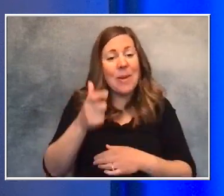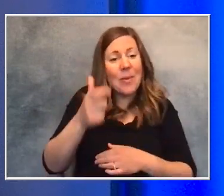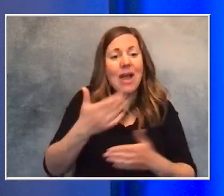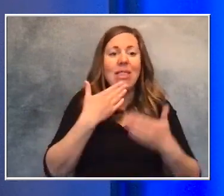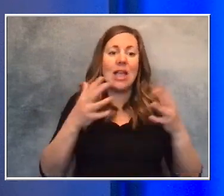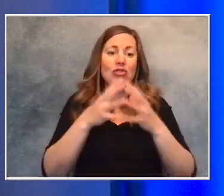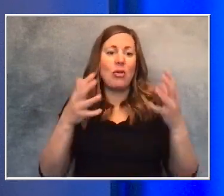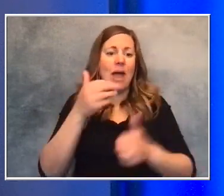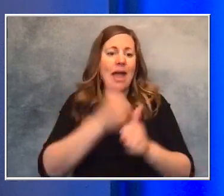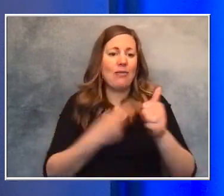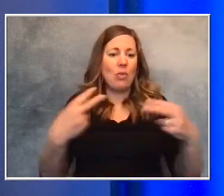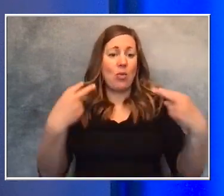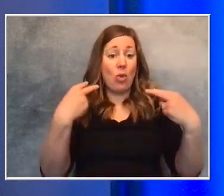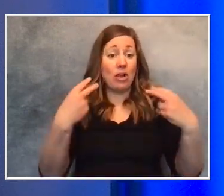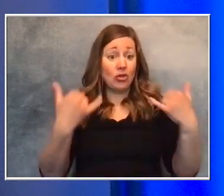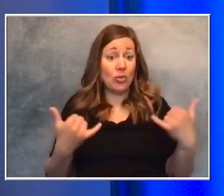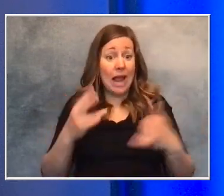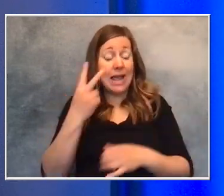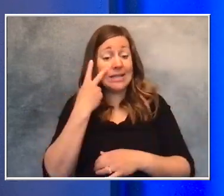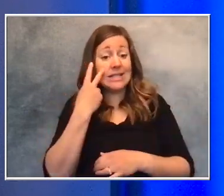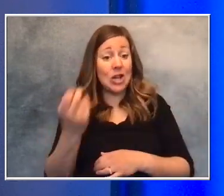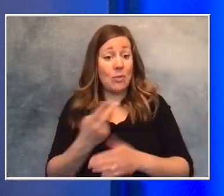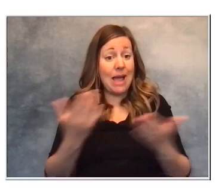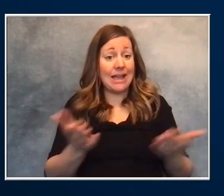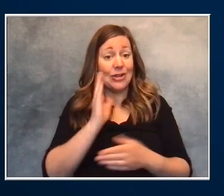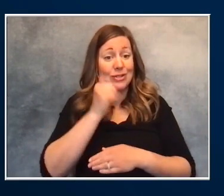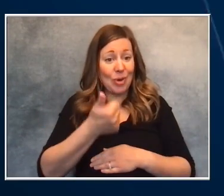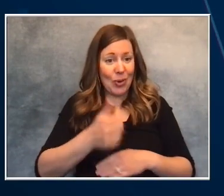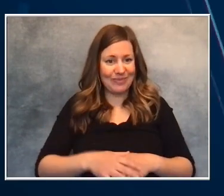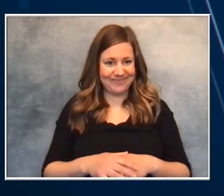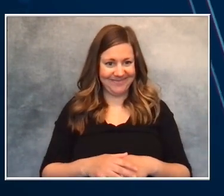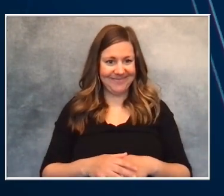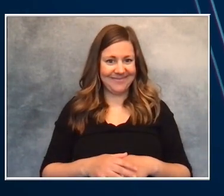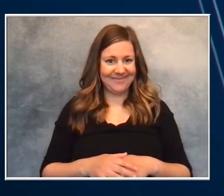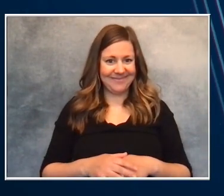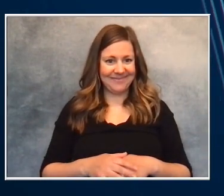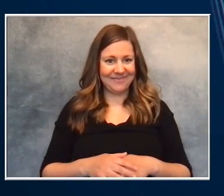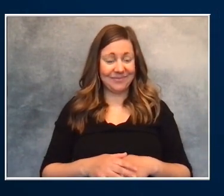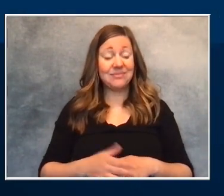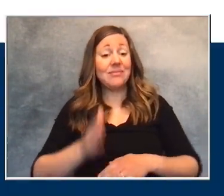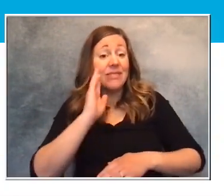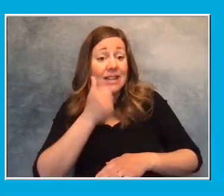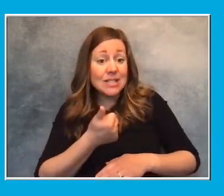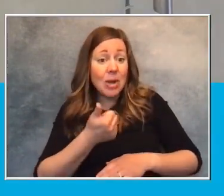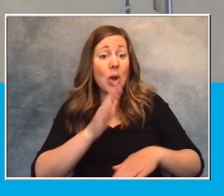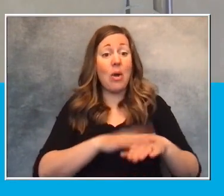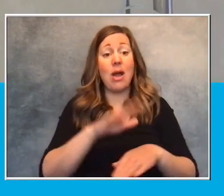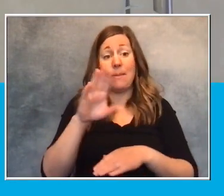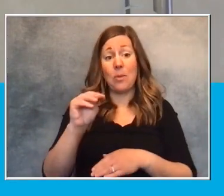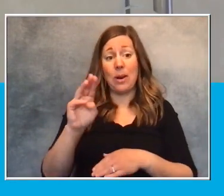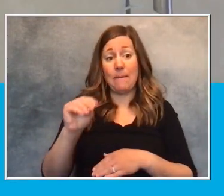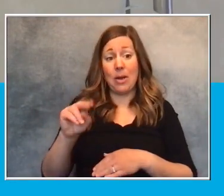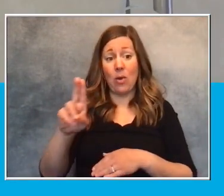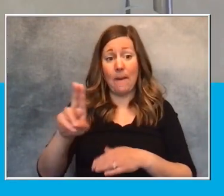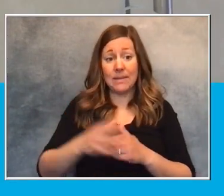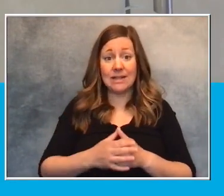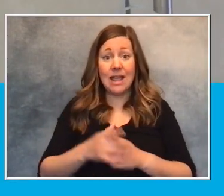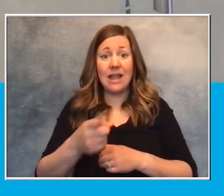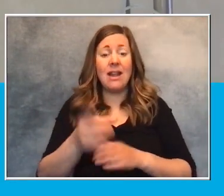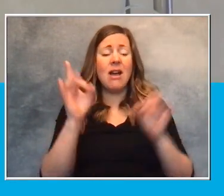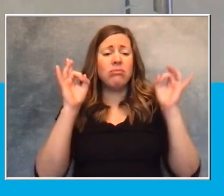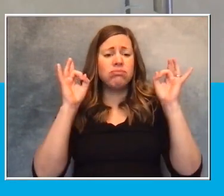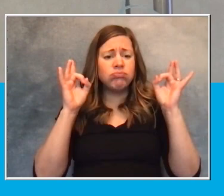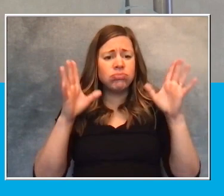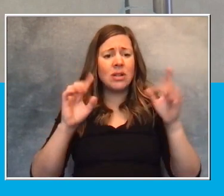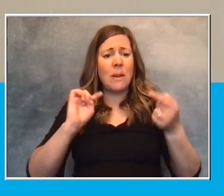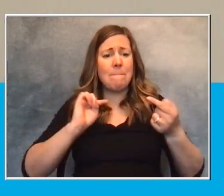our program today. We will see you back here tomorrow. Coming up tomorrow on the Morning Medical Update. Crippling pain so